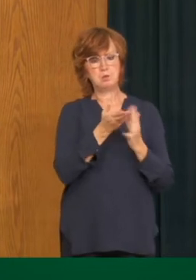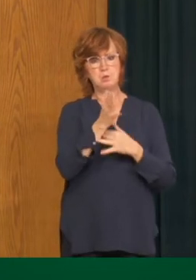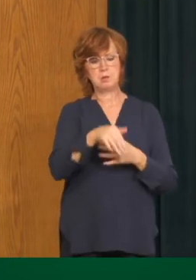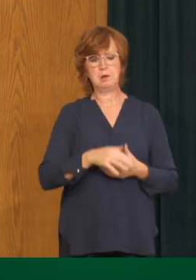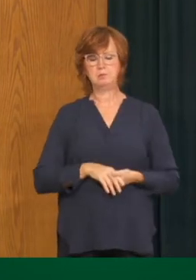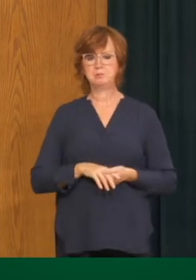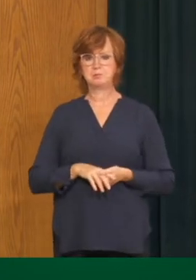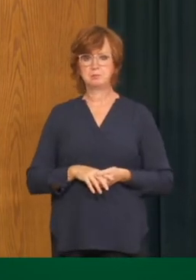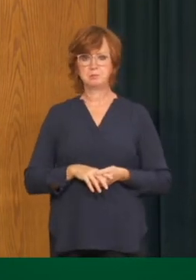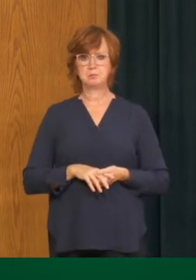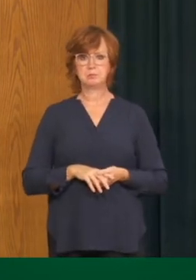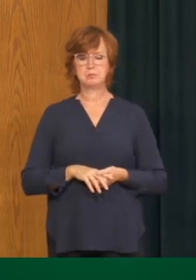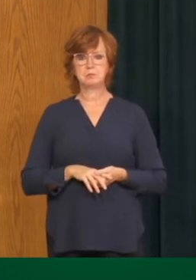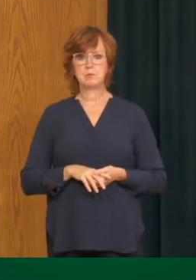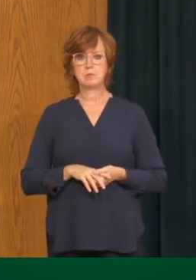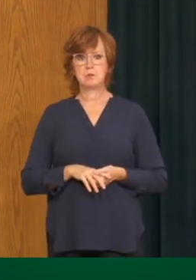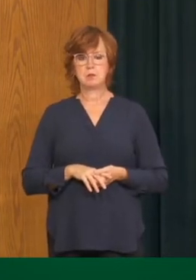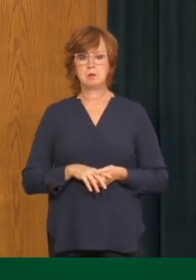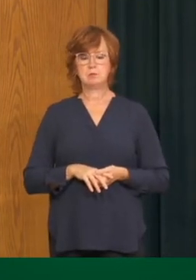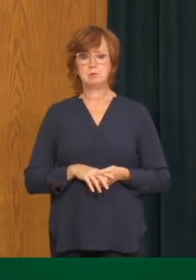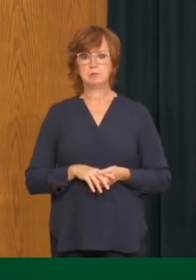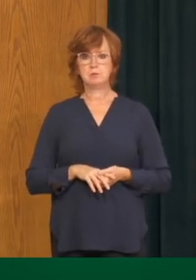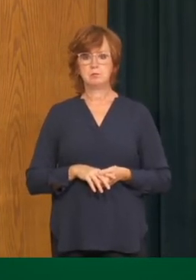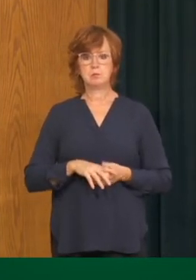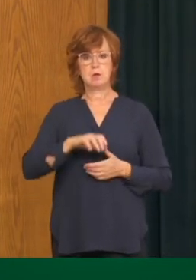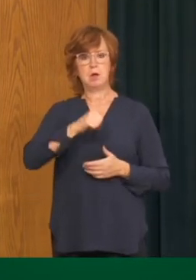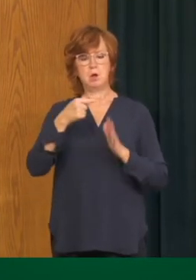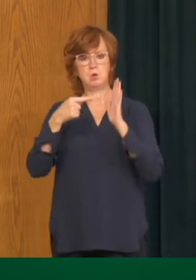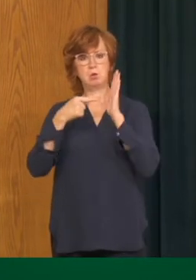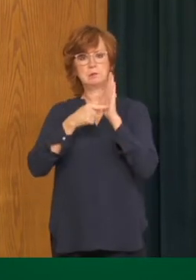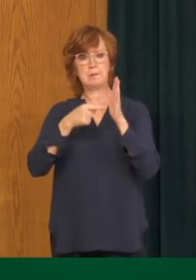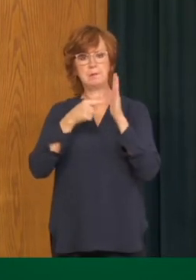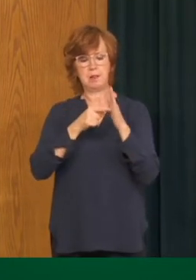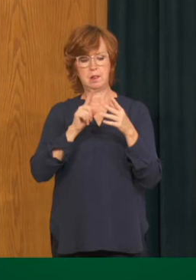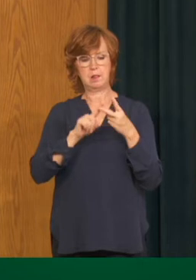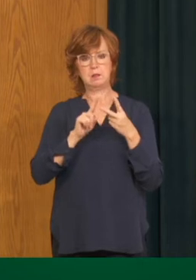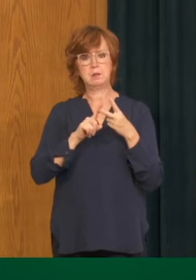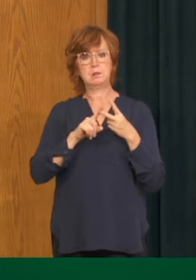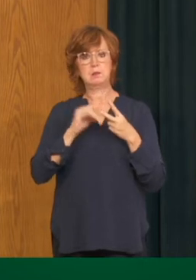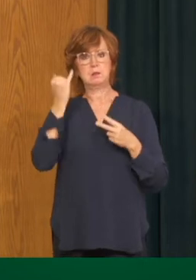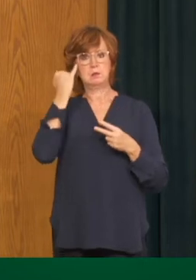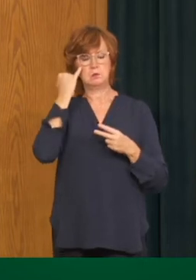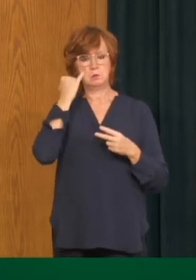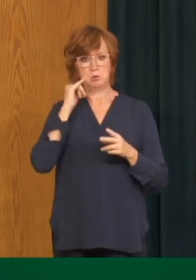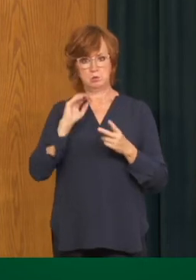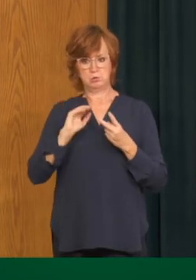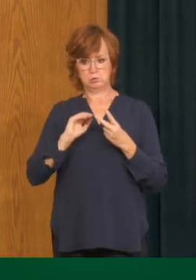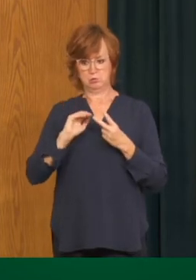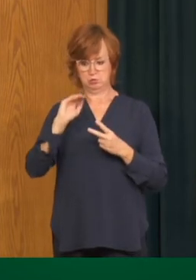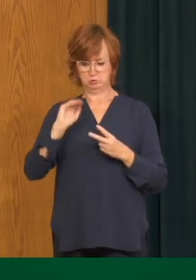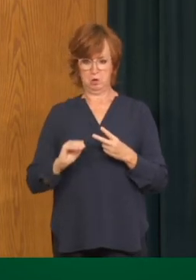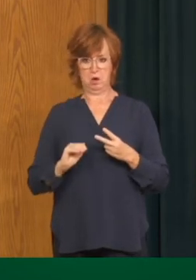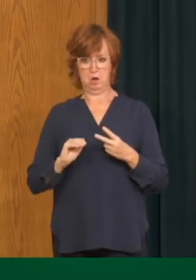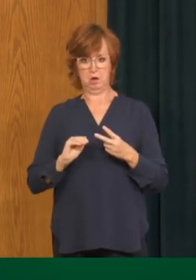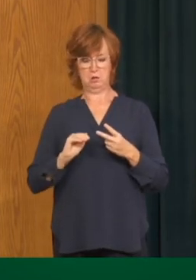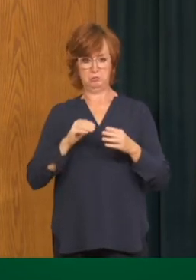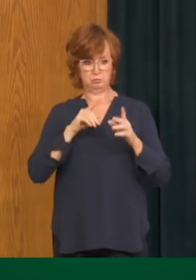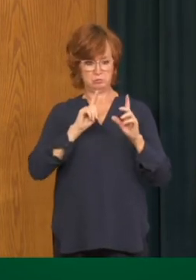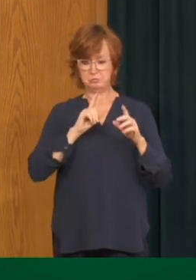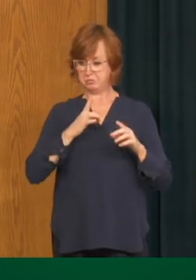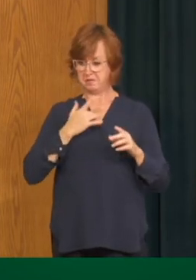Similarly, if there's a child who's unwell, first of all, if a child is sick, the child should not go to school. But if a child is in school and is